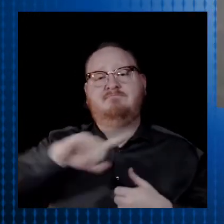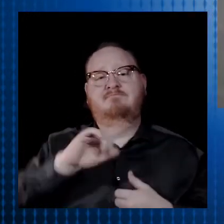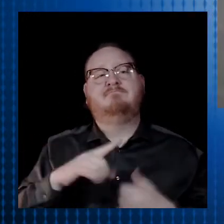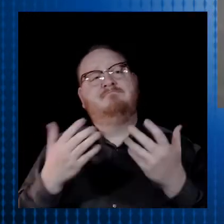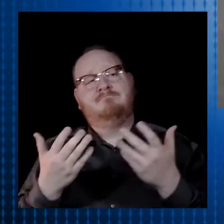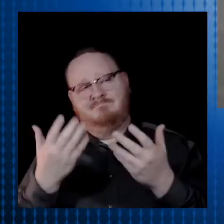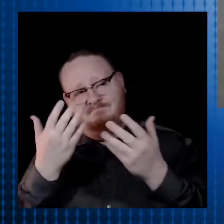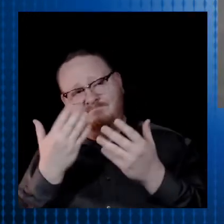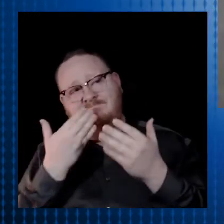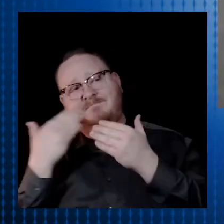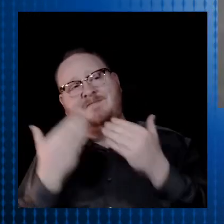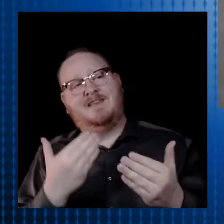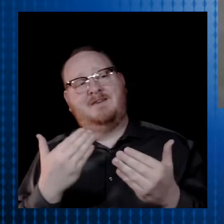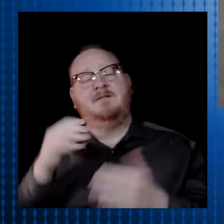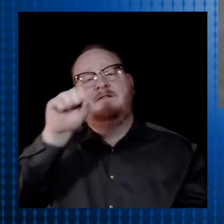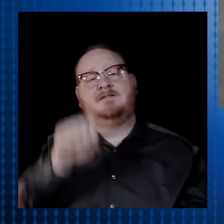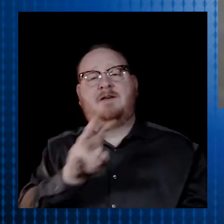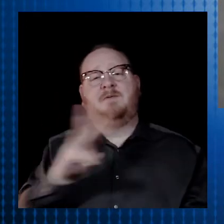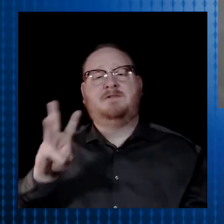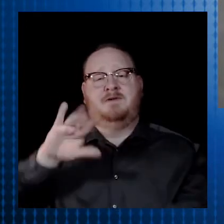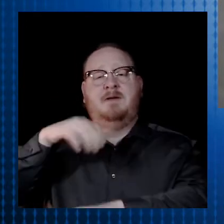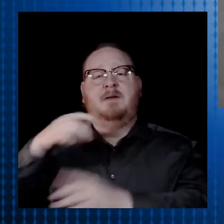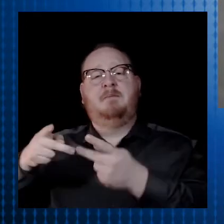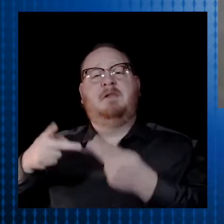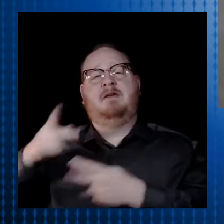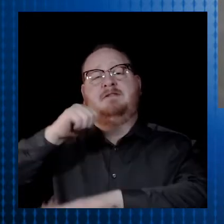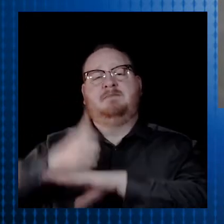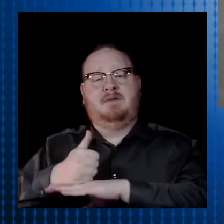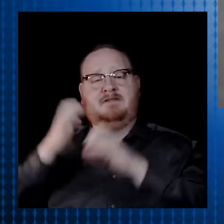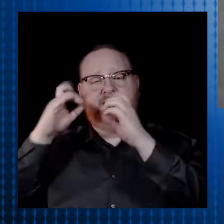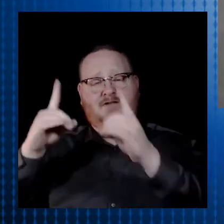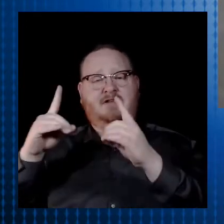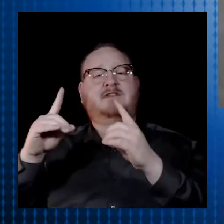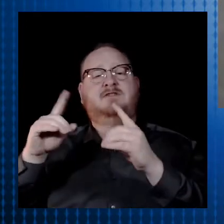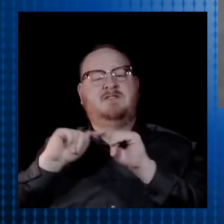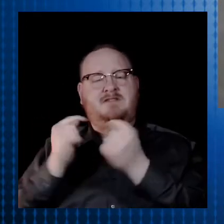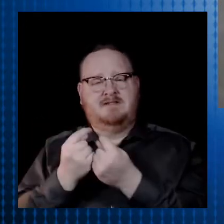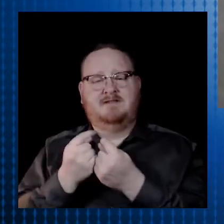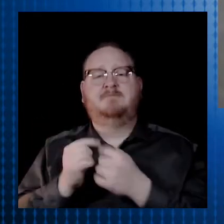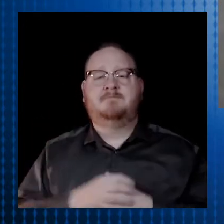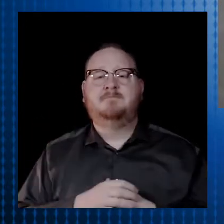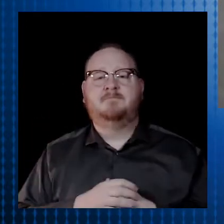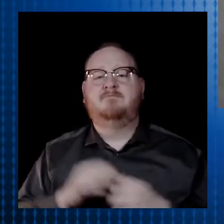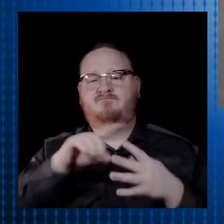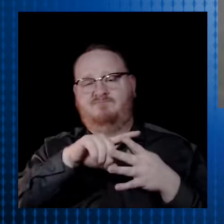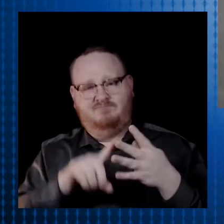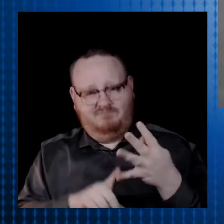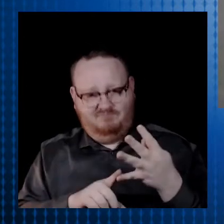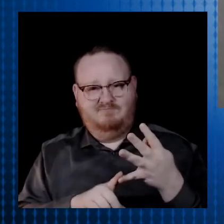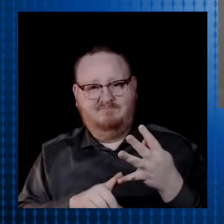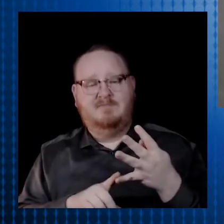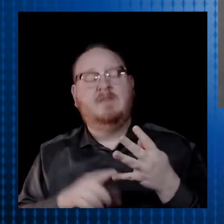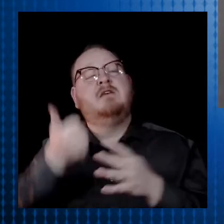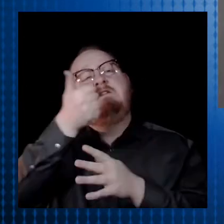Southwestern place-based education team of Kim Hatfield, Mary Ketchman, Sue Lawson, and Gina Morris Sisilo. Each of you